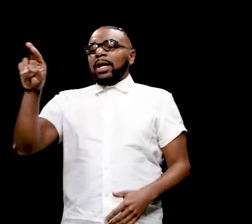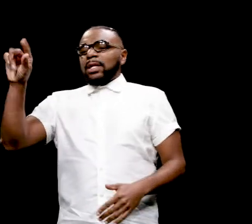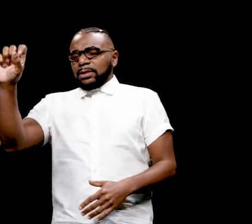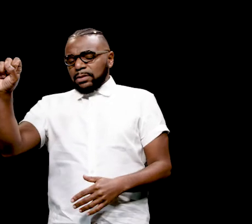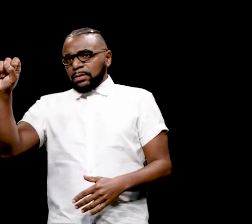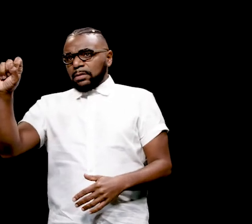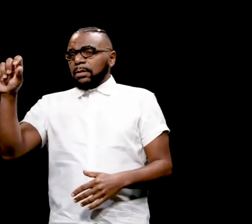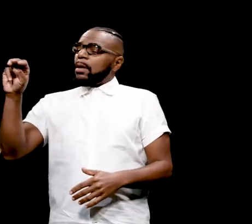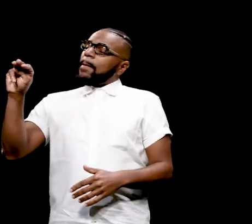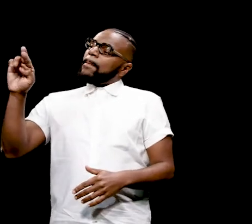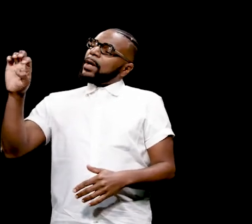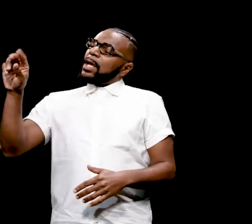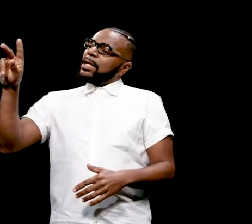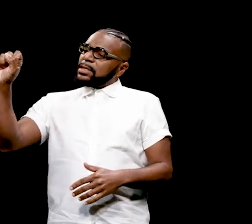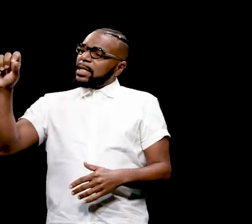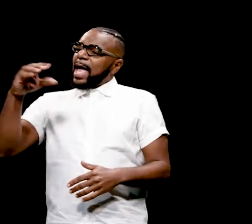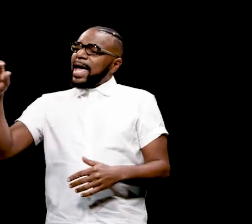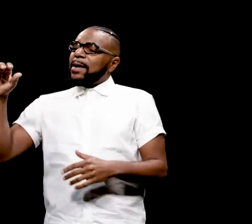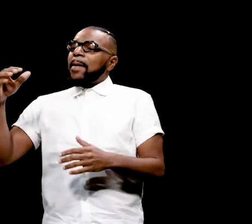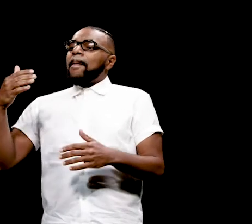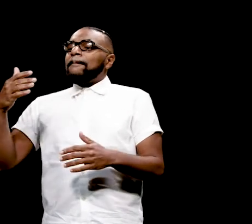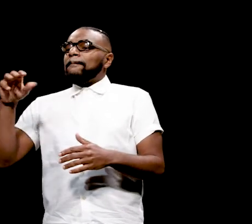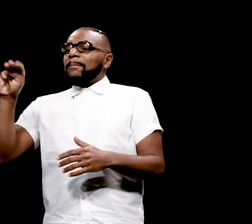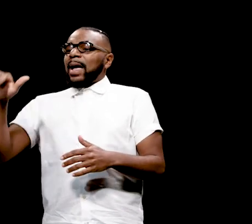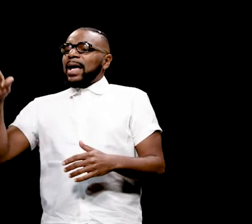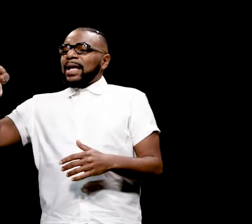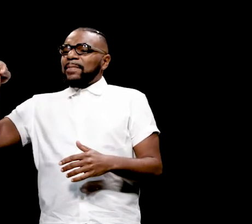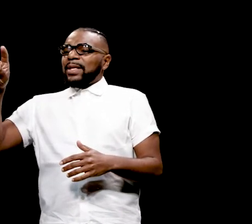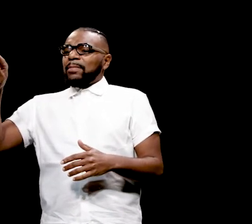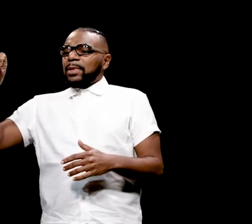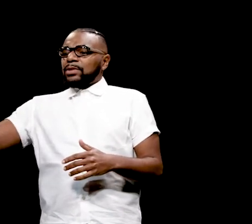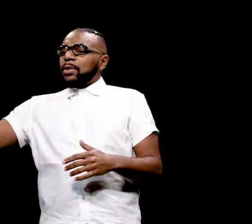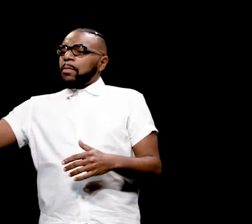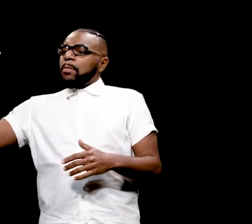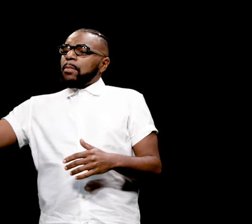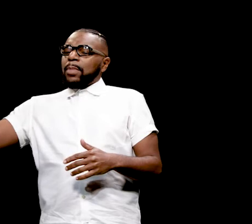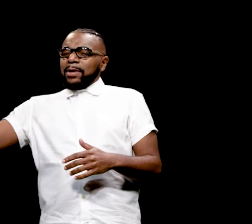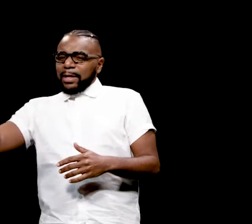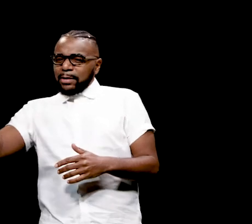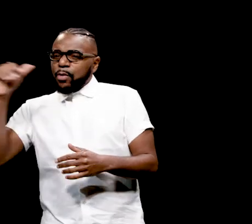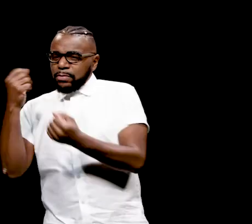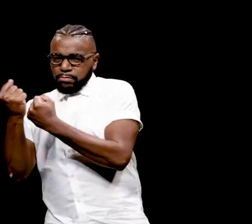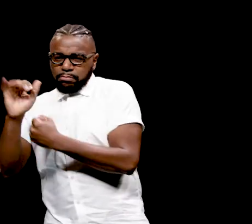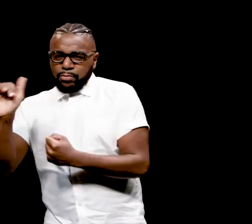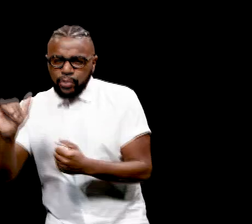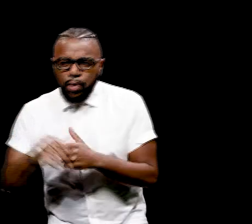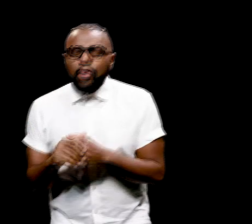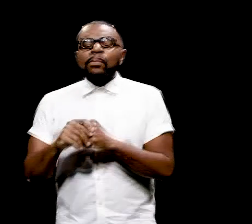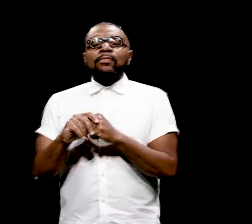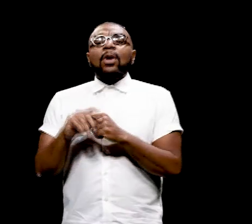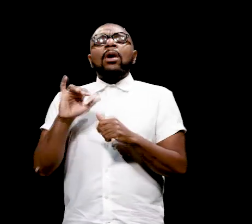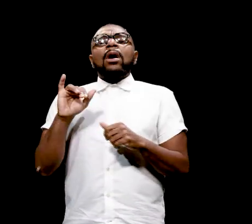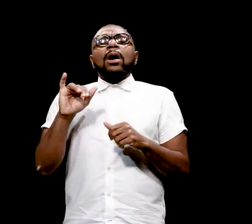minority business owners and operators direct access to markets and suppliers and other network supports, which are critically important.